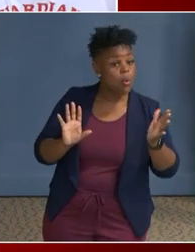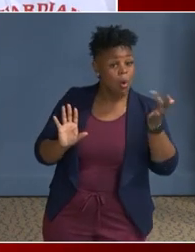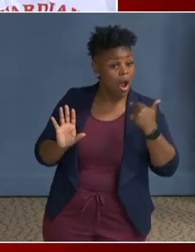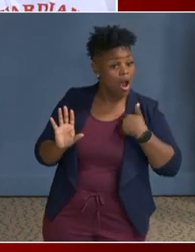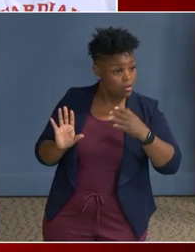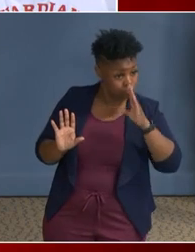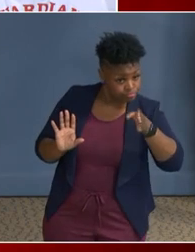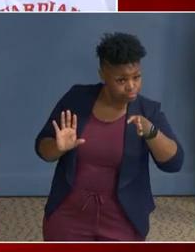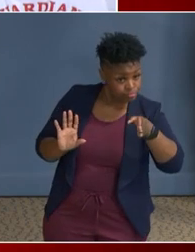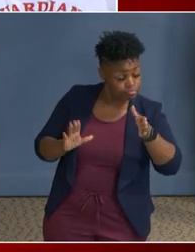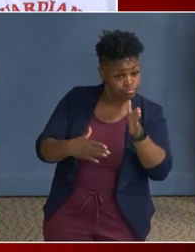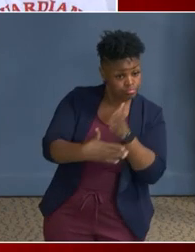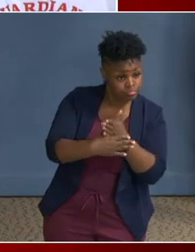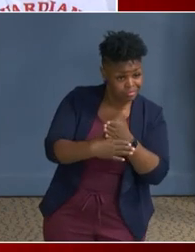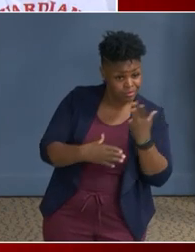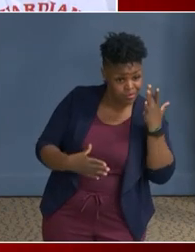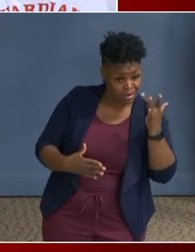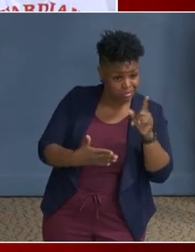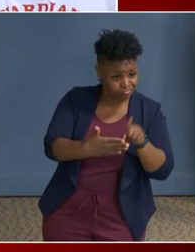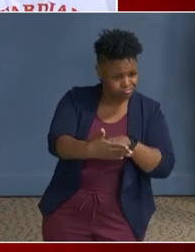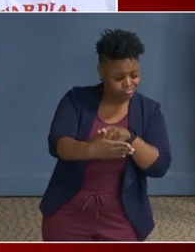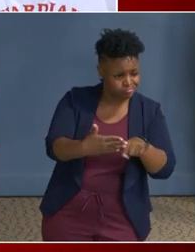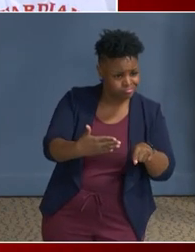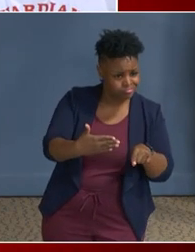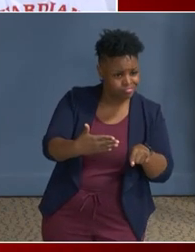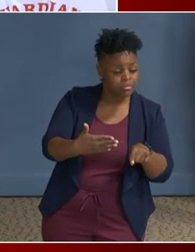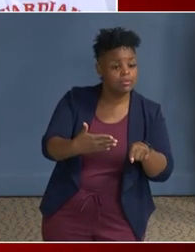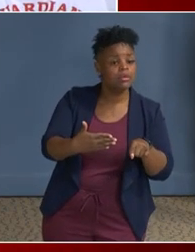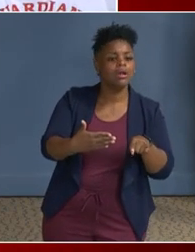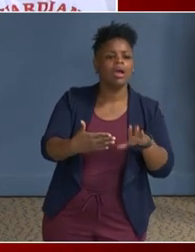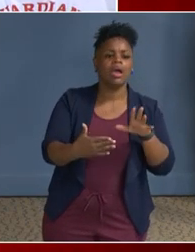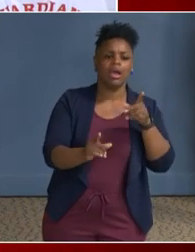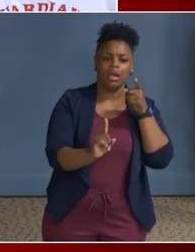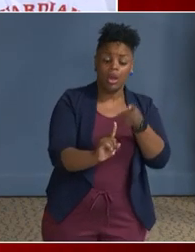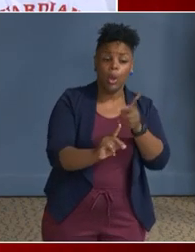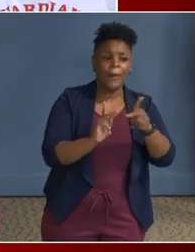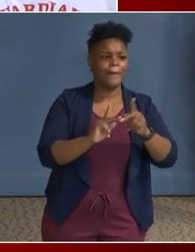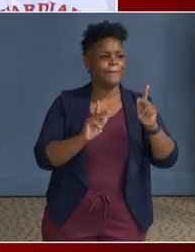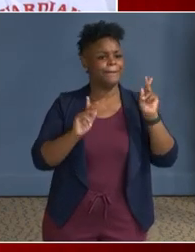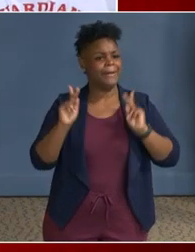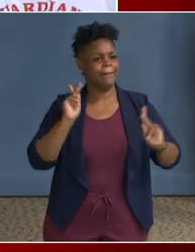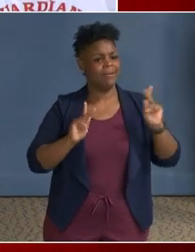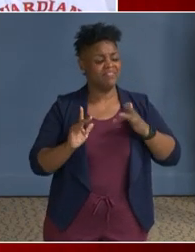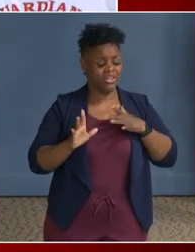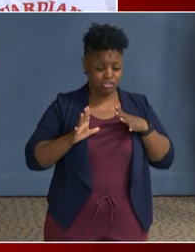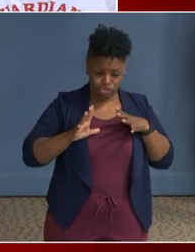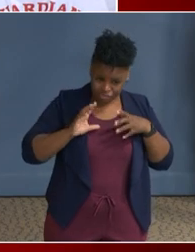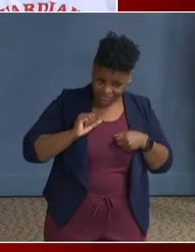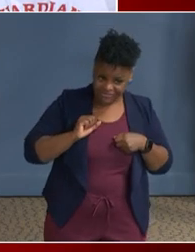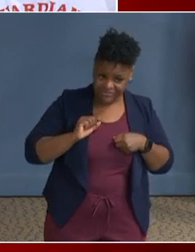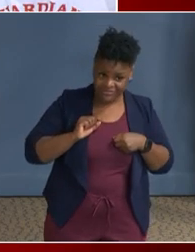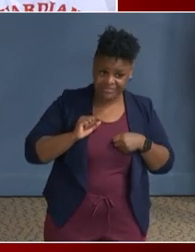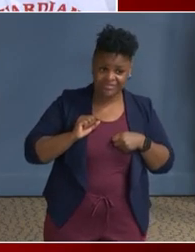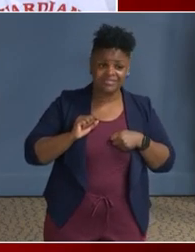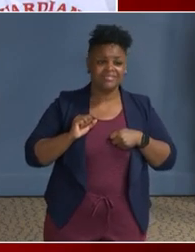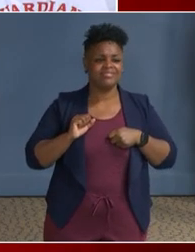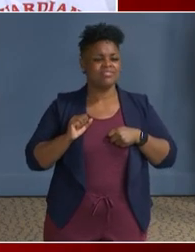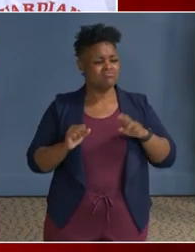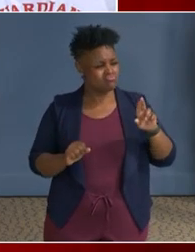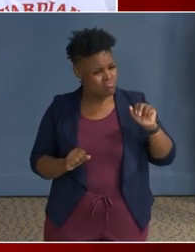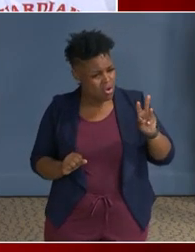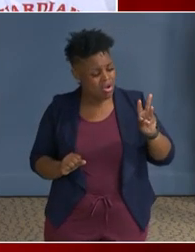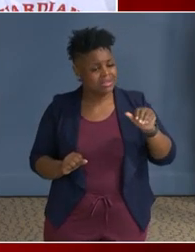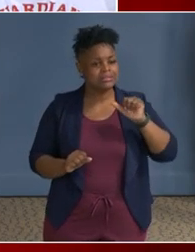is because when people are so raw and emotional and hurt, not just Crystal, not